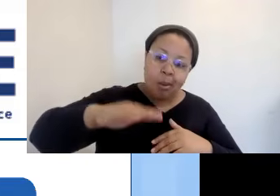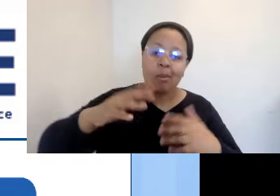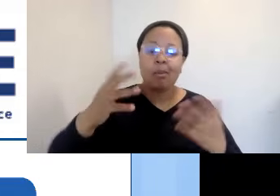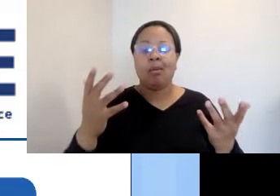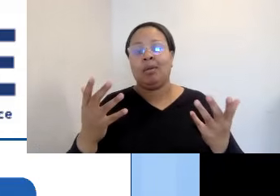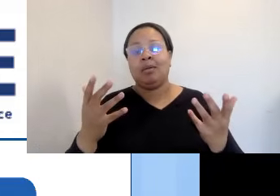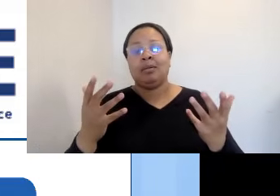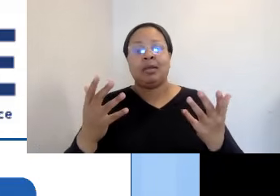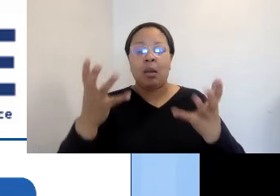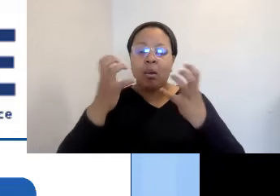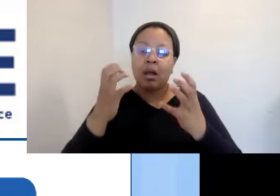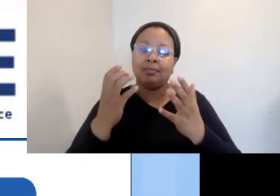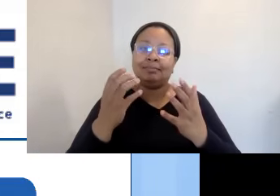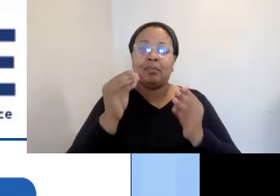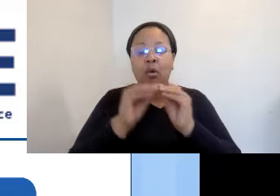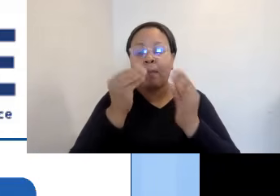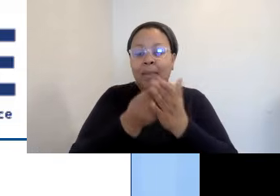get a notification for that.